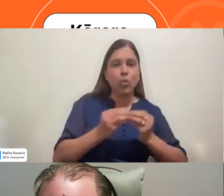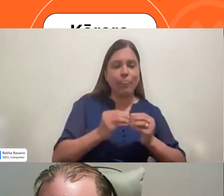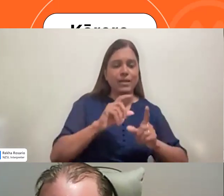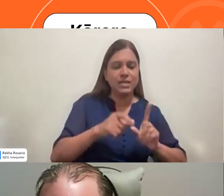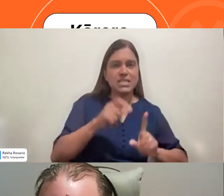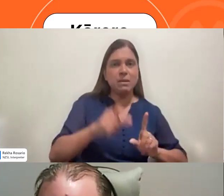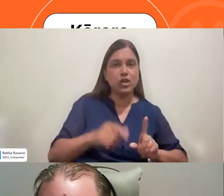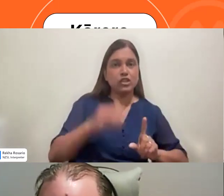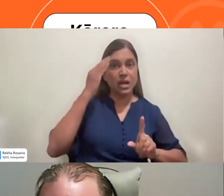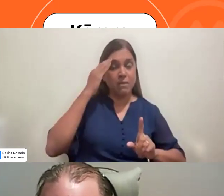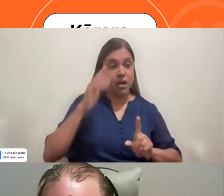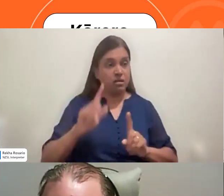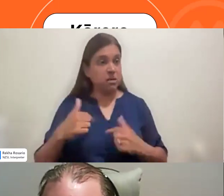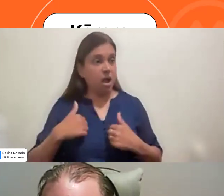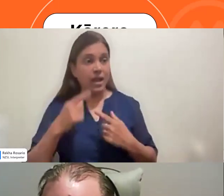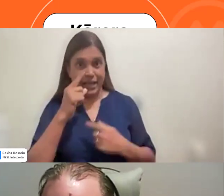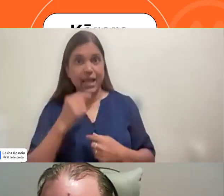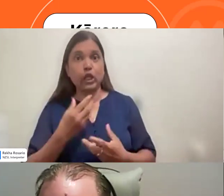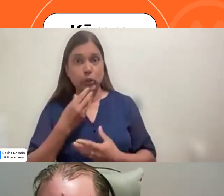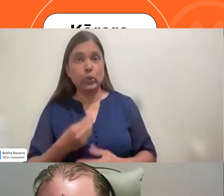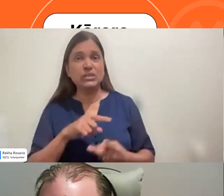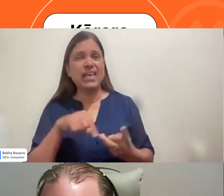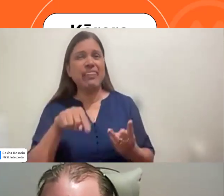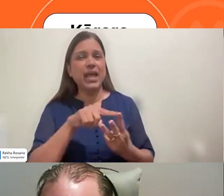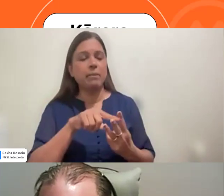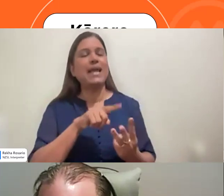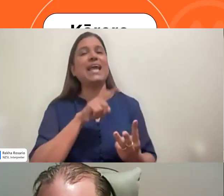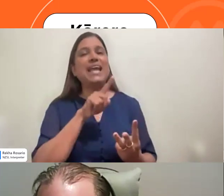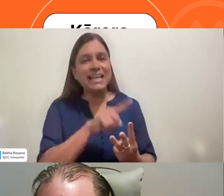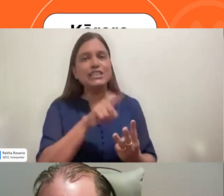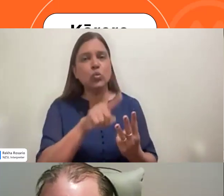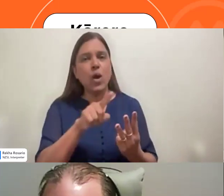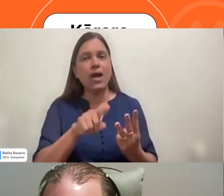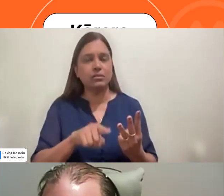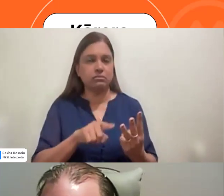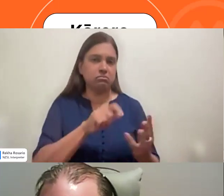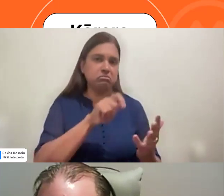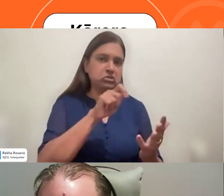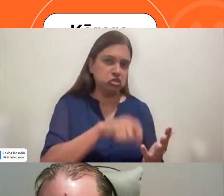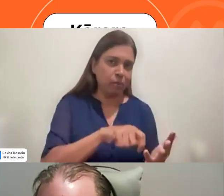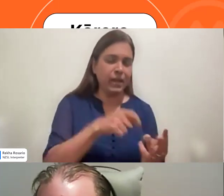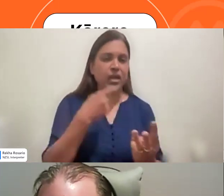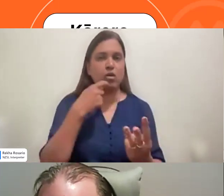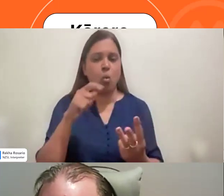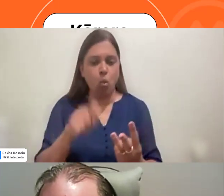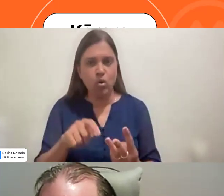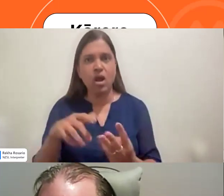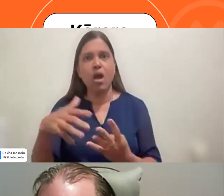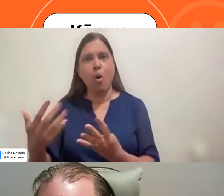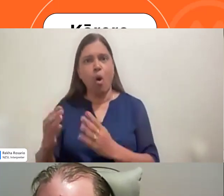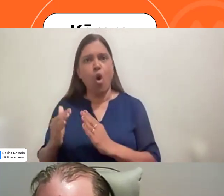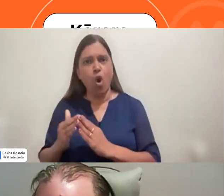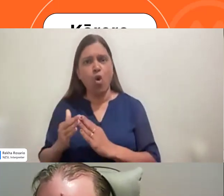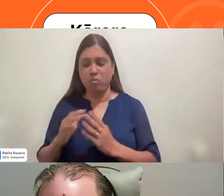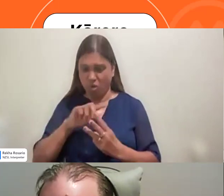all 3 of them, every single one of them has accessibility issues, and there are parts of it that I can't use.